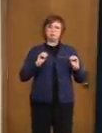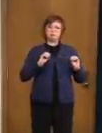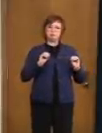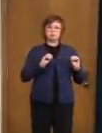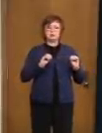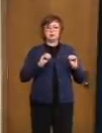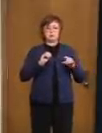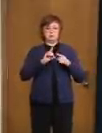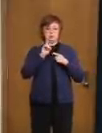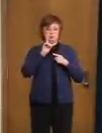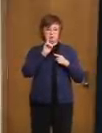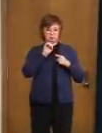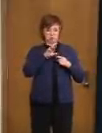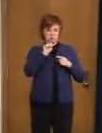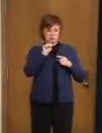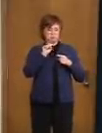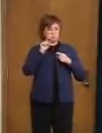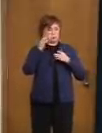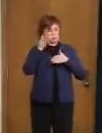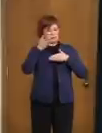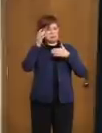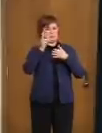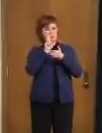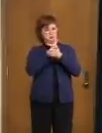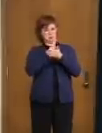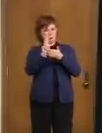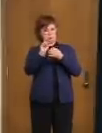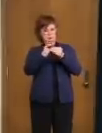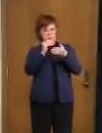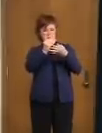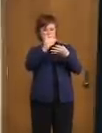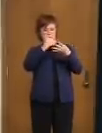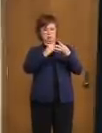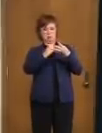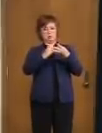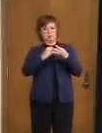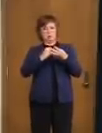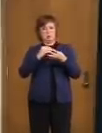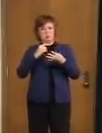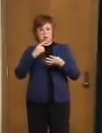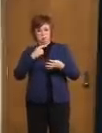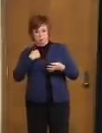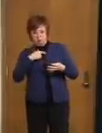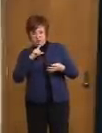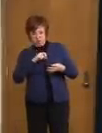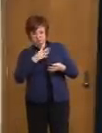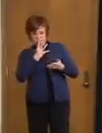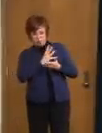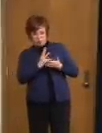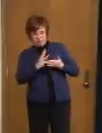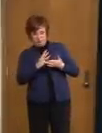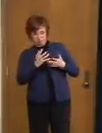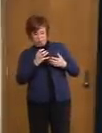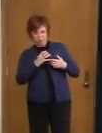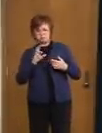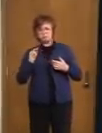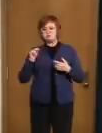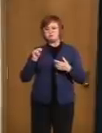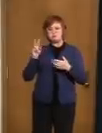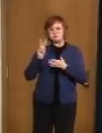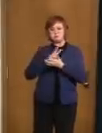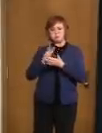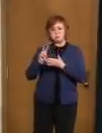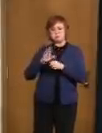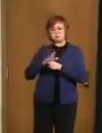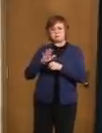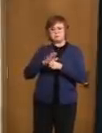interval until we consider what we would do next, but a 2-week interval, so that we can see what